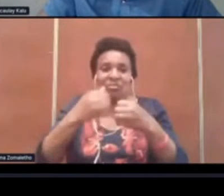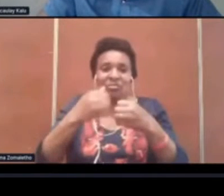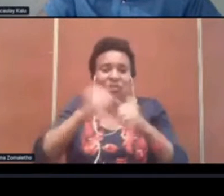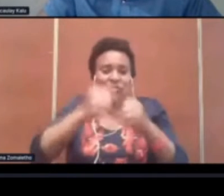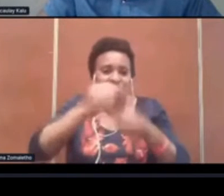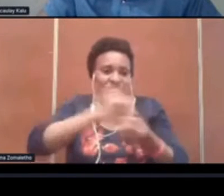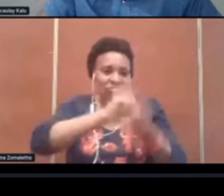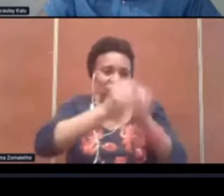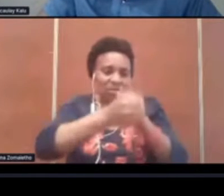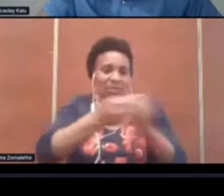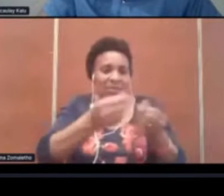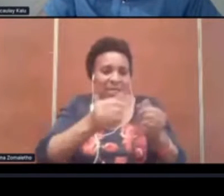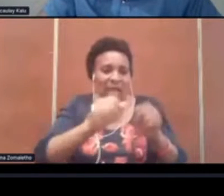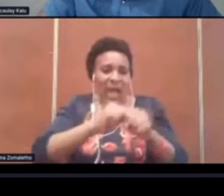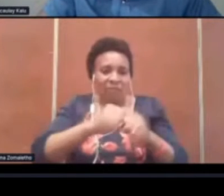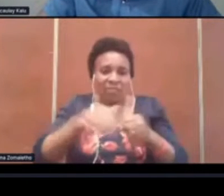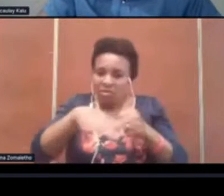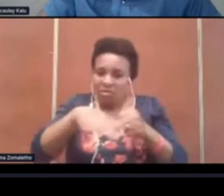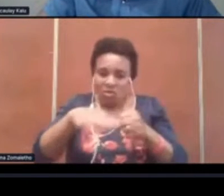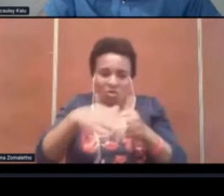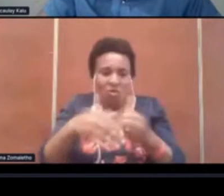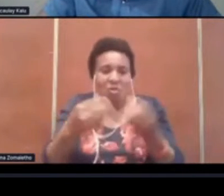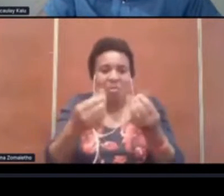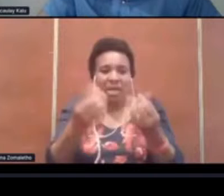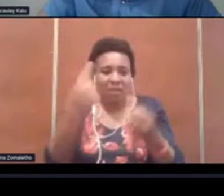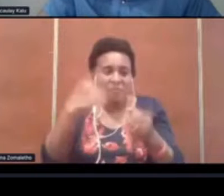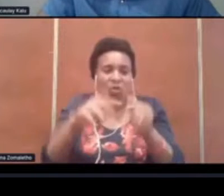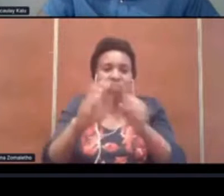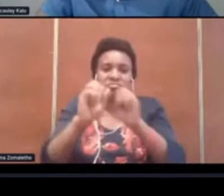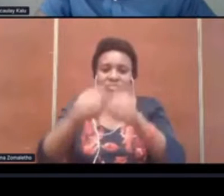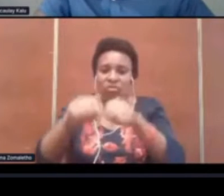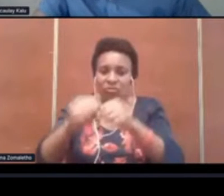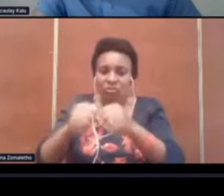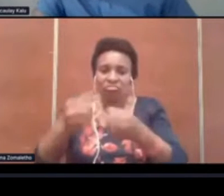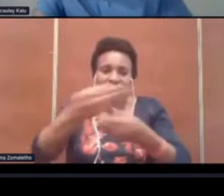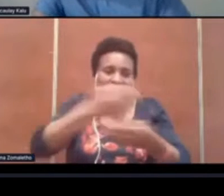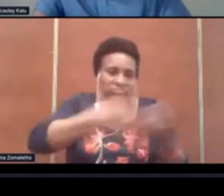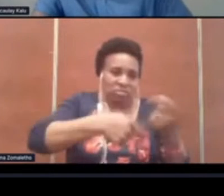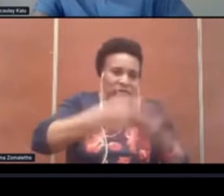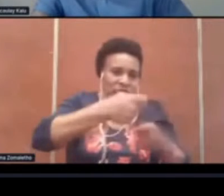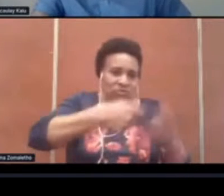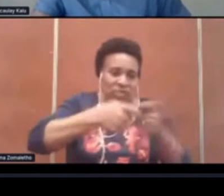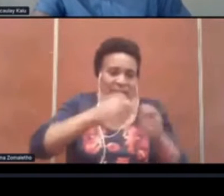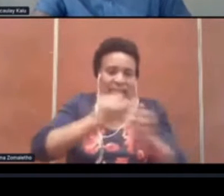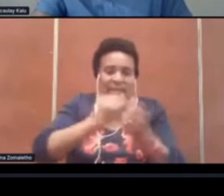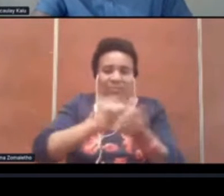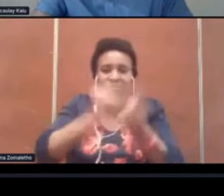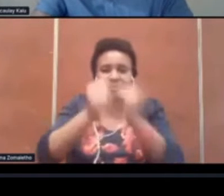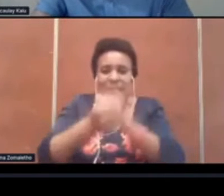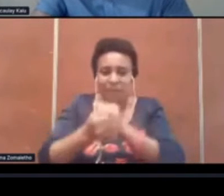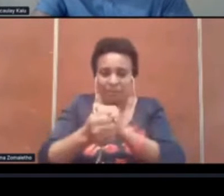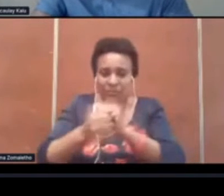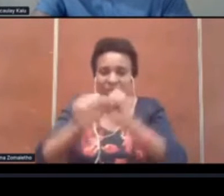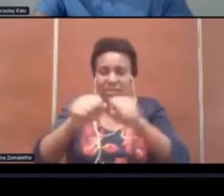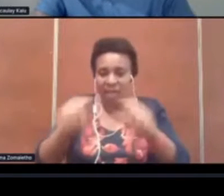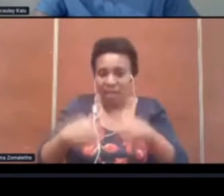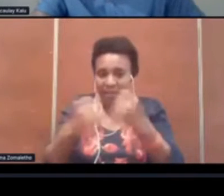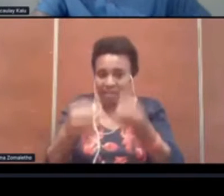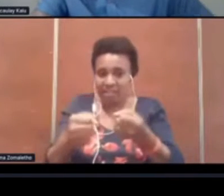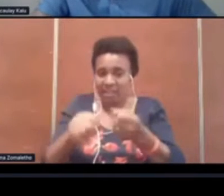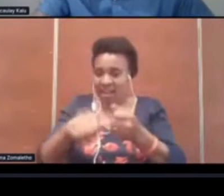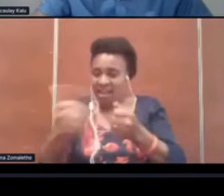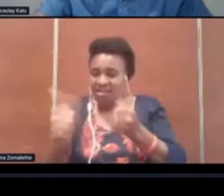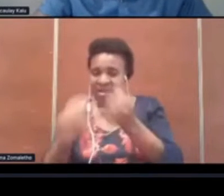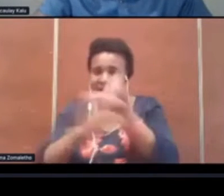money and to have the local currency for you to be able to trade, for you to be able to transact. This happens. In other countries, it's not